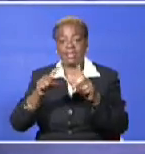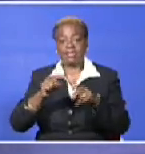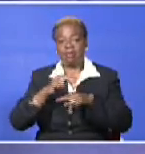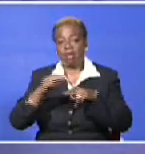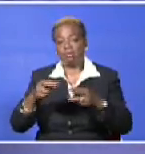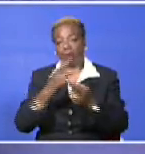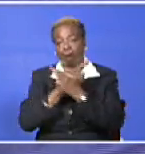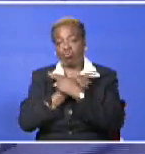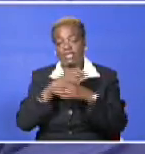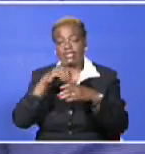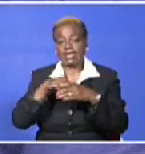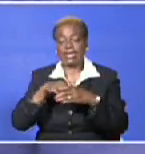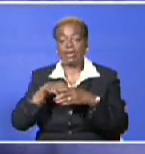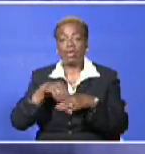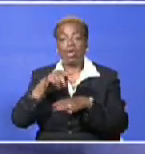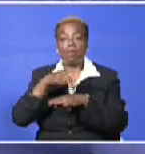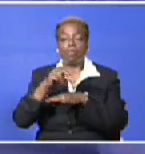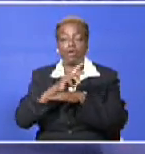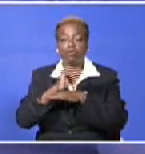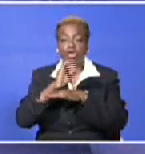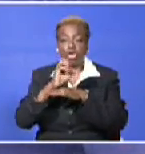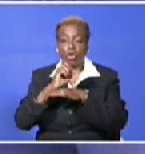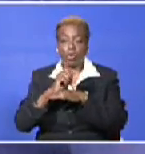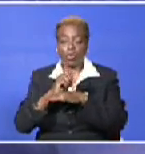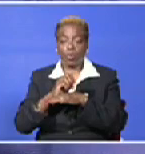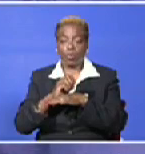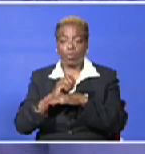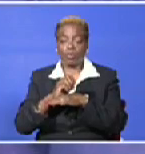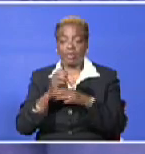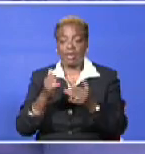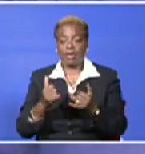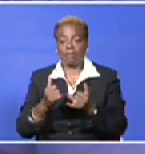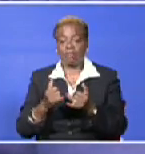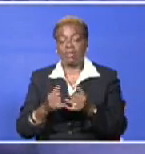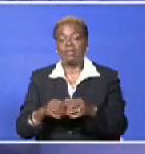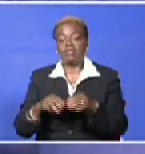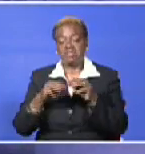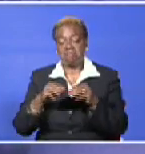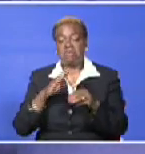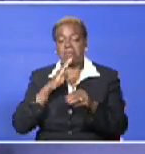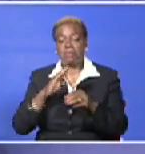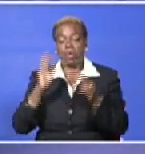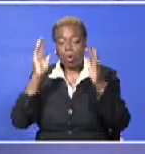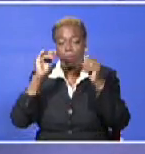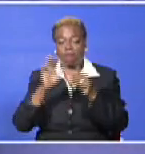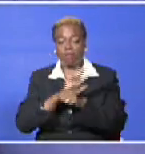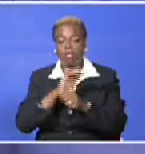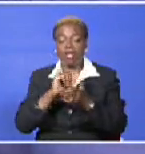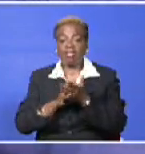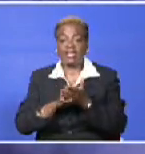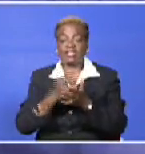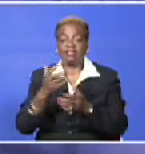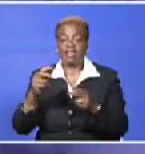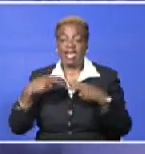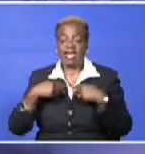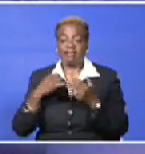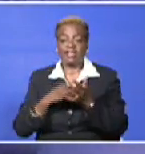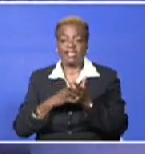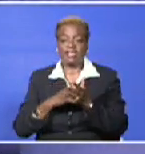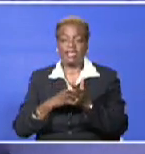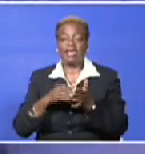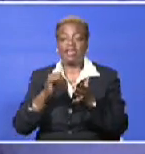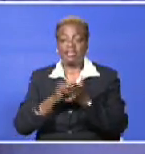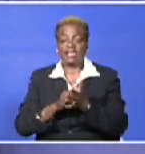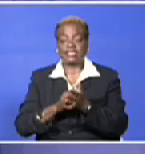may be moved. We're hearing it maybe the Dominican Republic, we're not sure yet, maybe later on in the year, but we're just hopeful that they do have it because that is the major